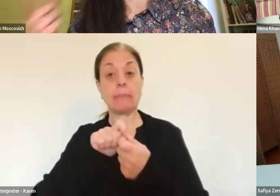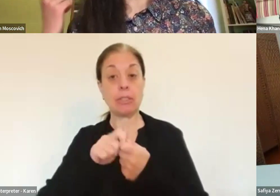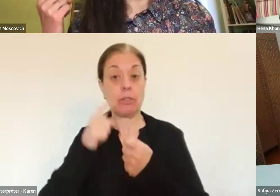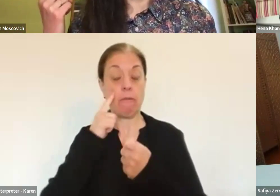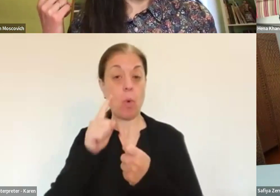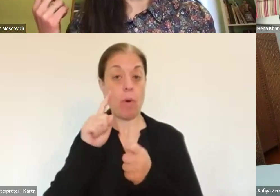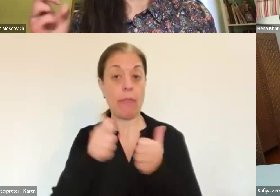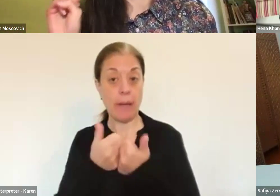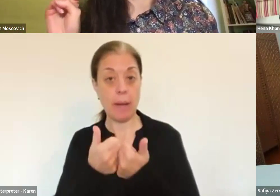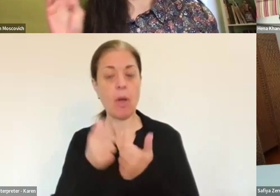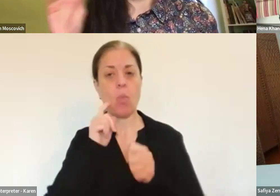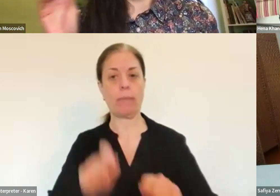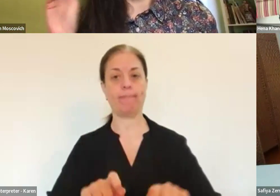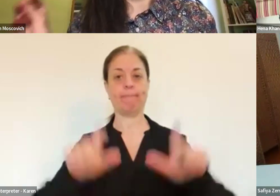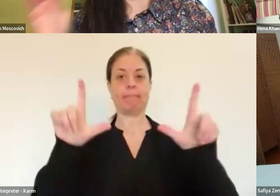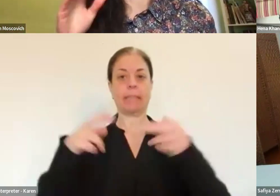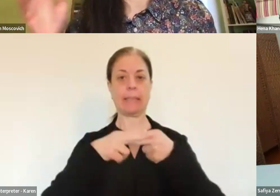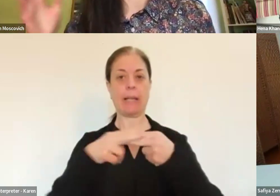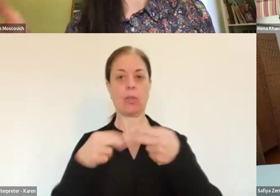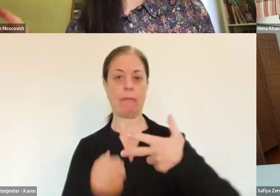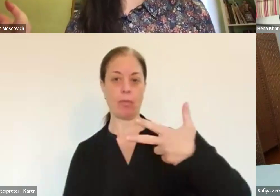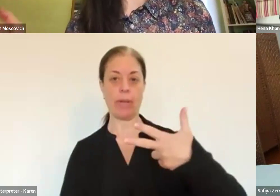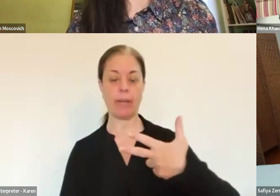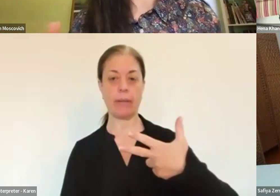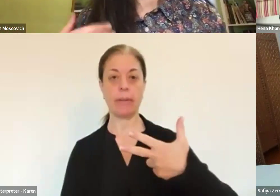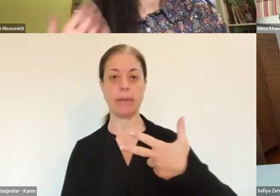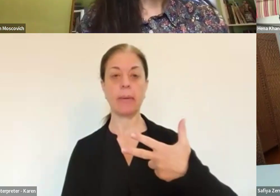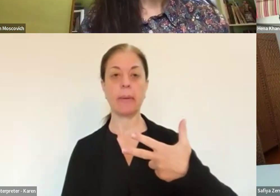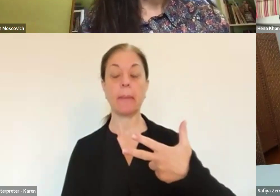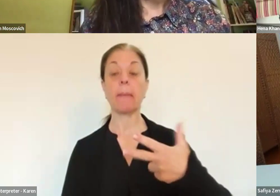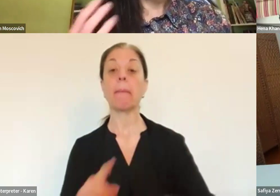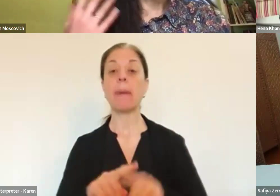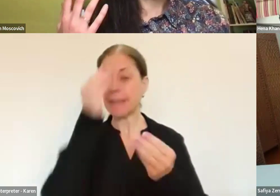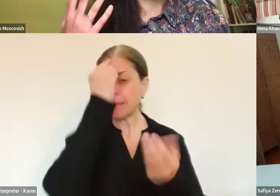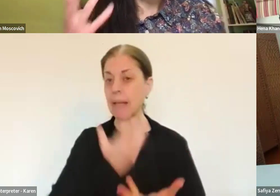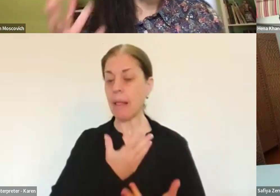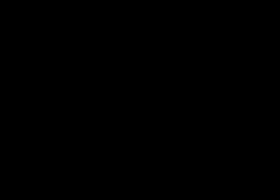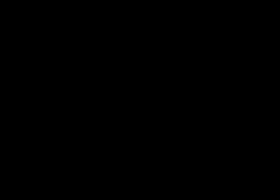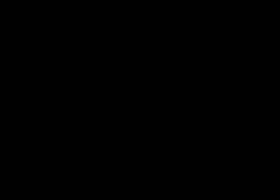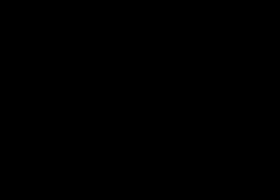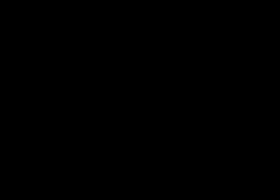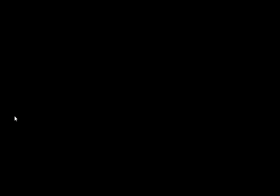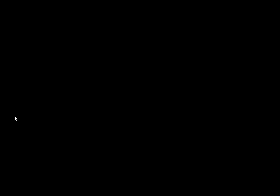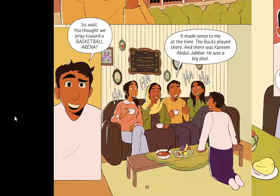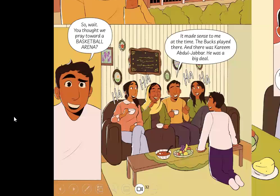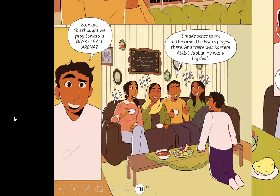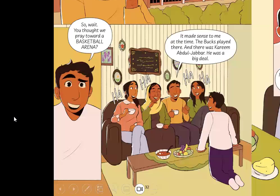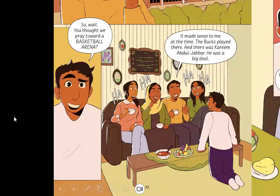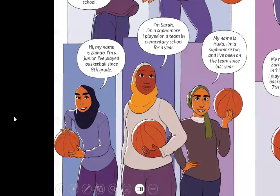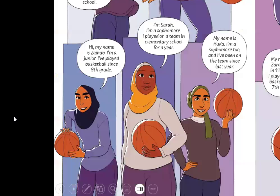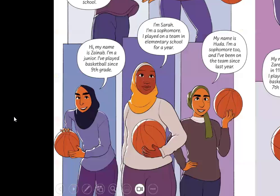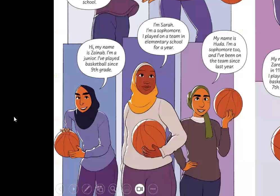So we'll bring up the slides here. There's three that you can kind of scroll through, but tell us about kind of how you approach these action scenes and